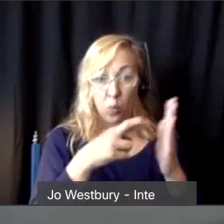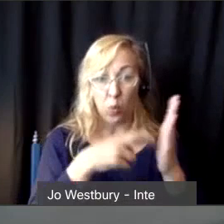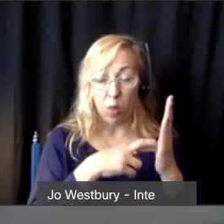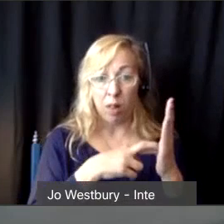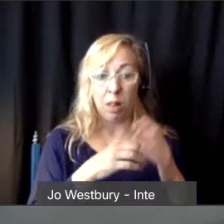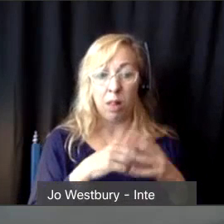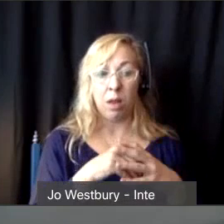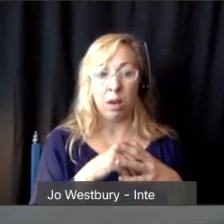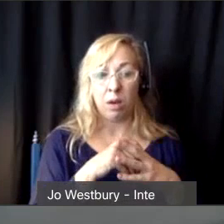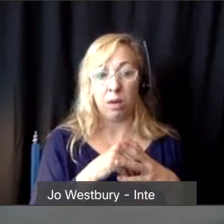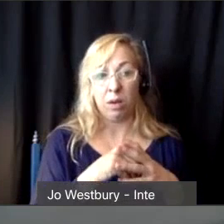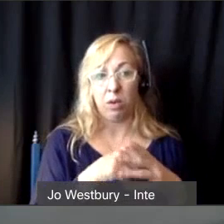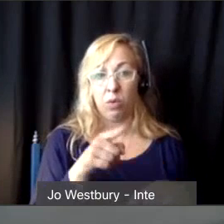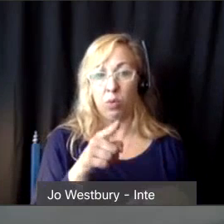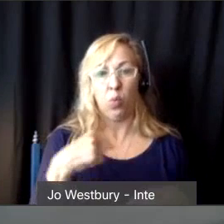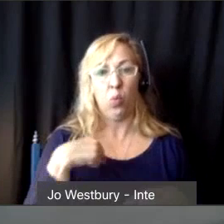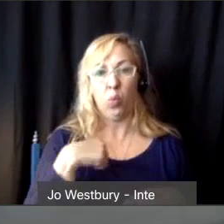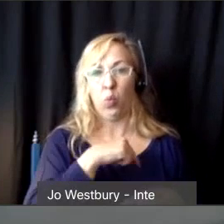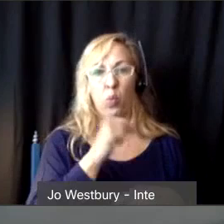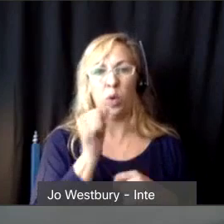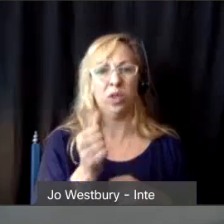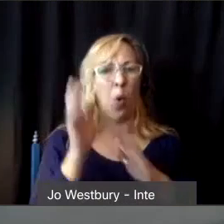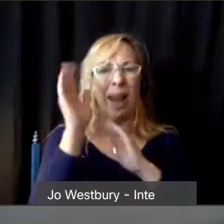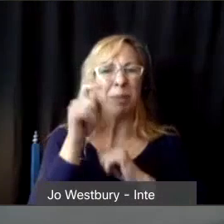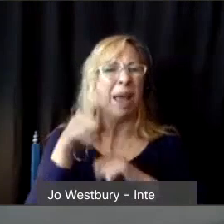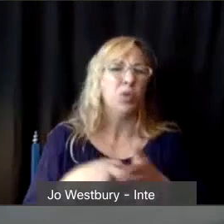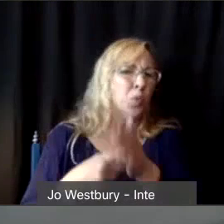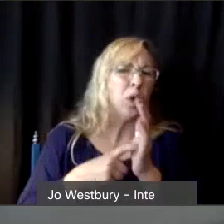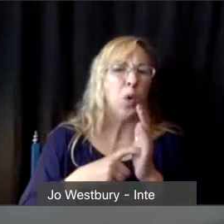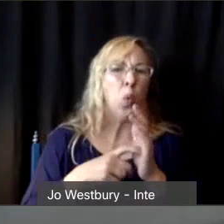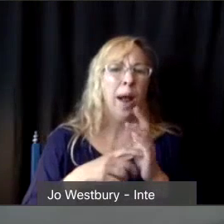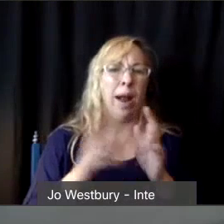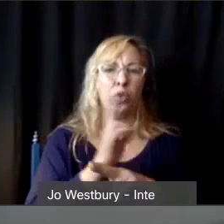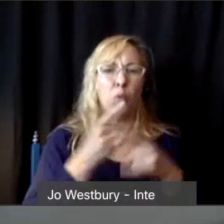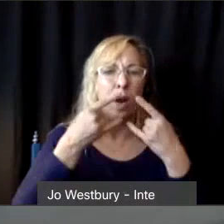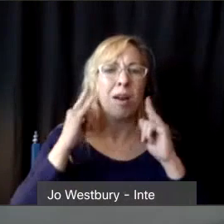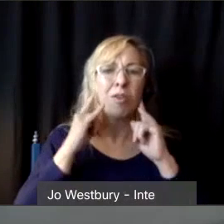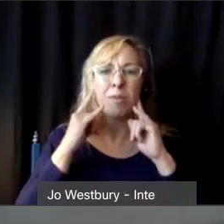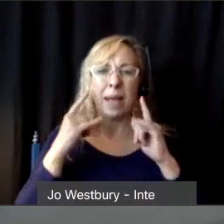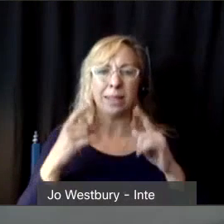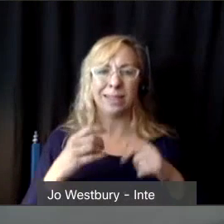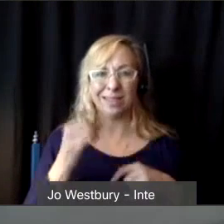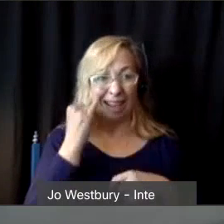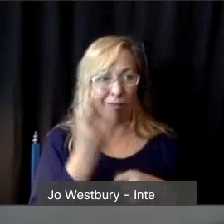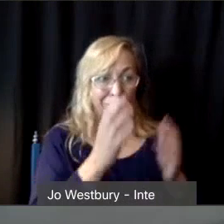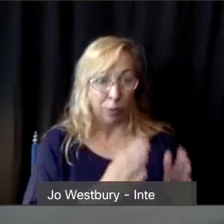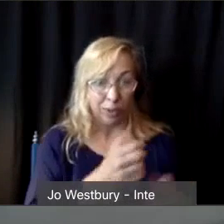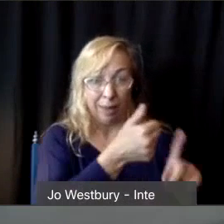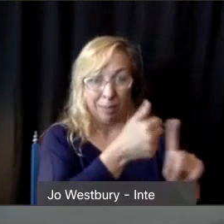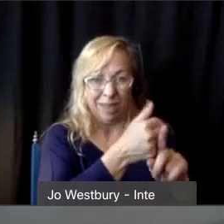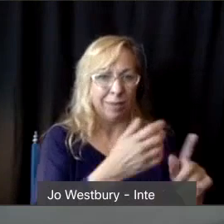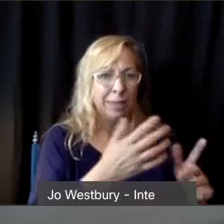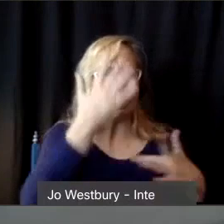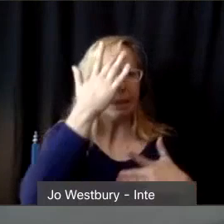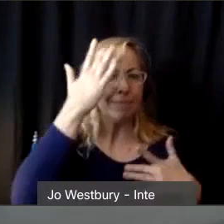exception, you certainly do not expect to have to put a mask on a person who's being visited in those circumstances. It's